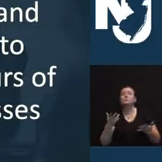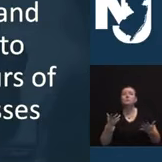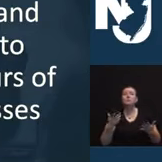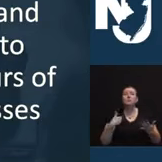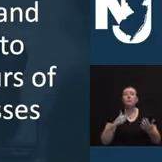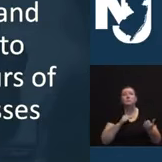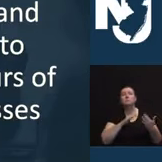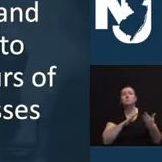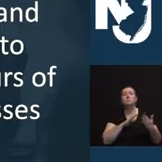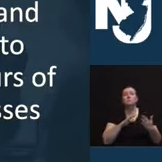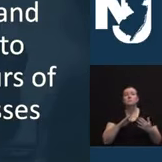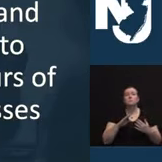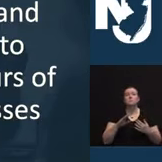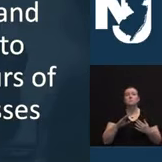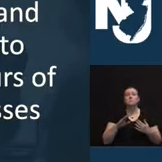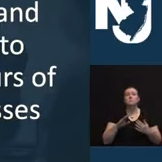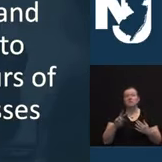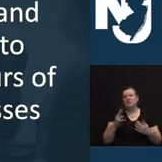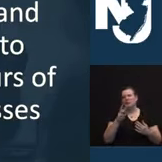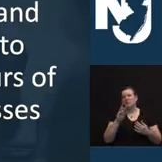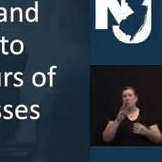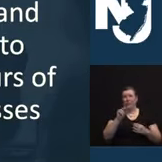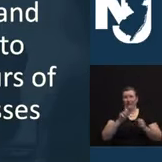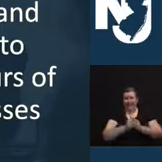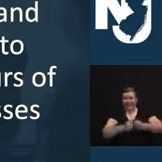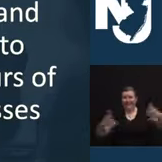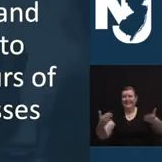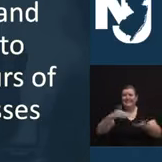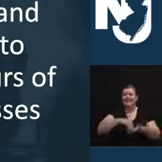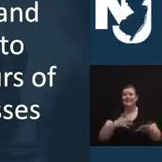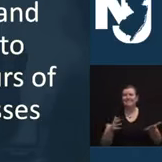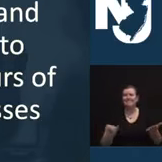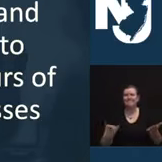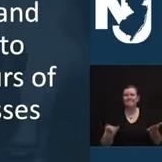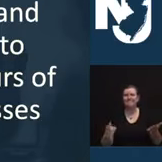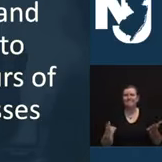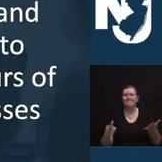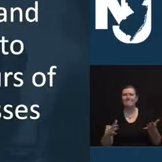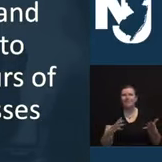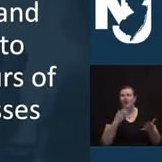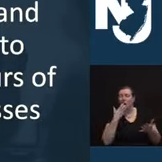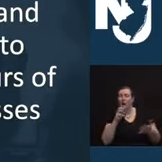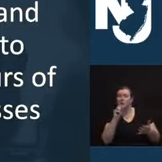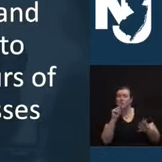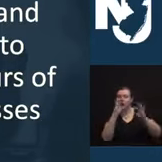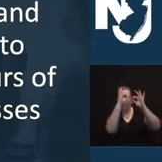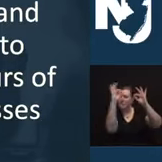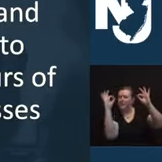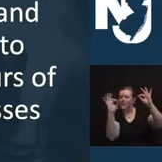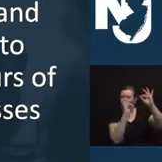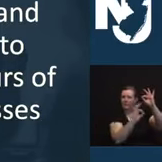act surgically within hotspot areas. And that means giving local officials the ability